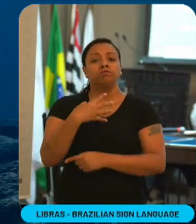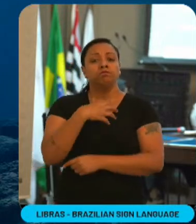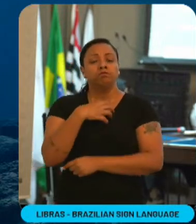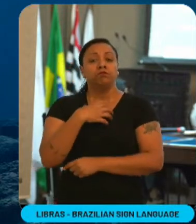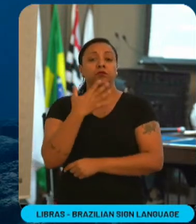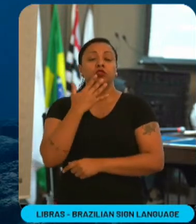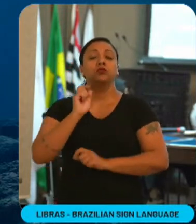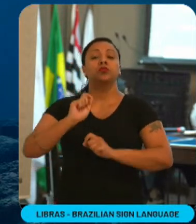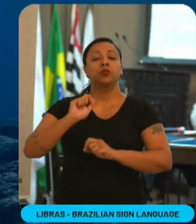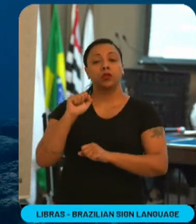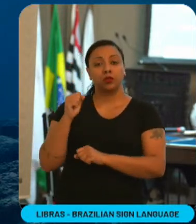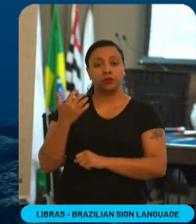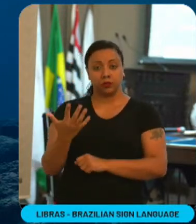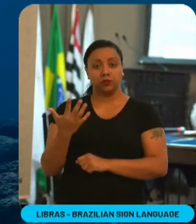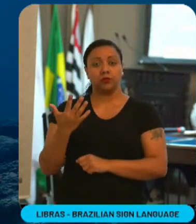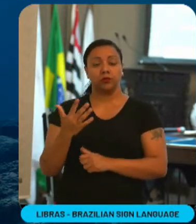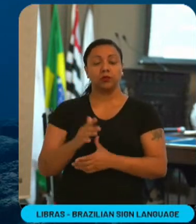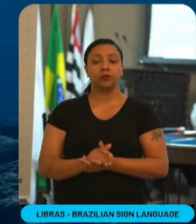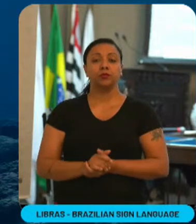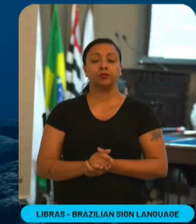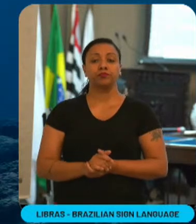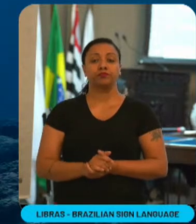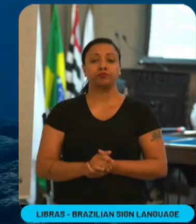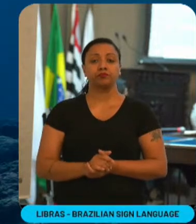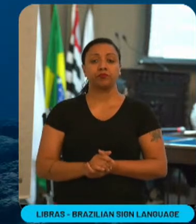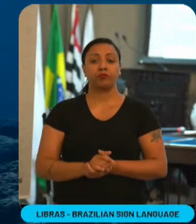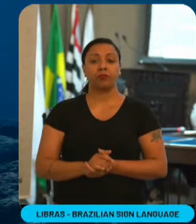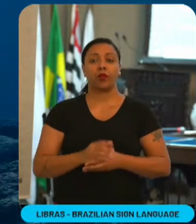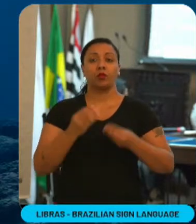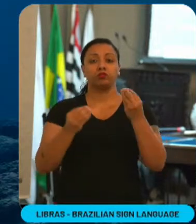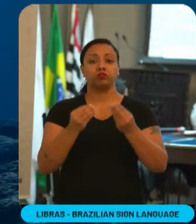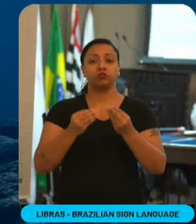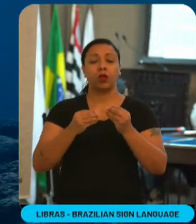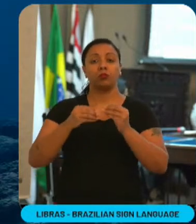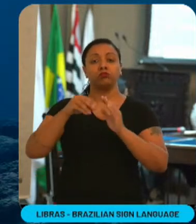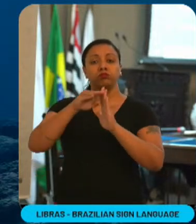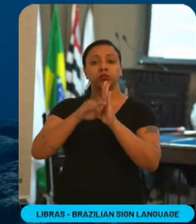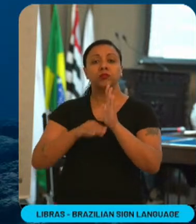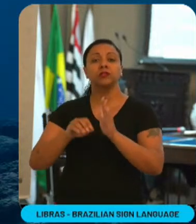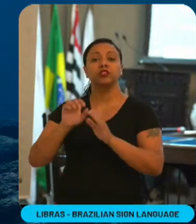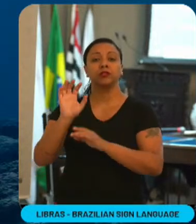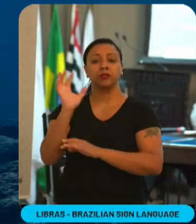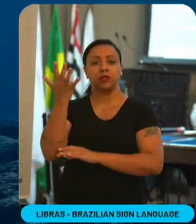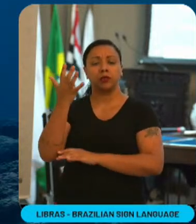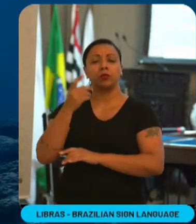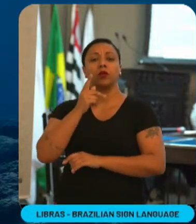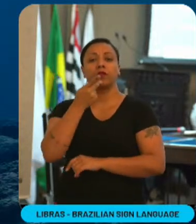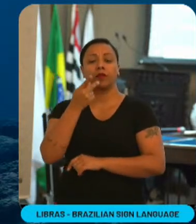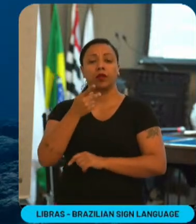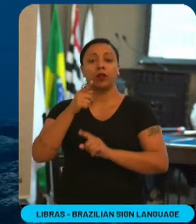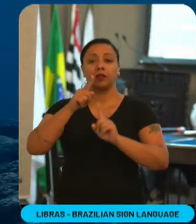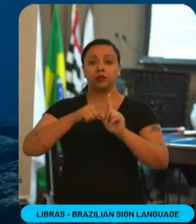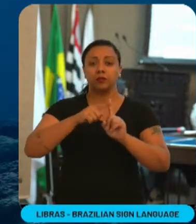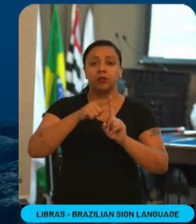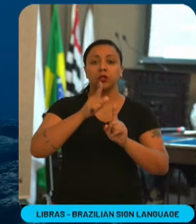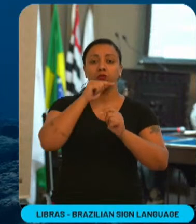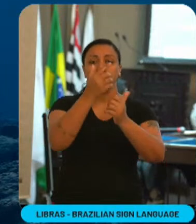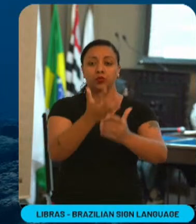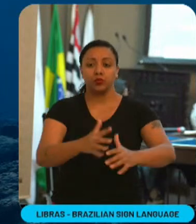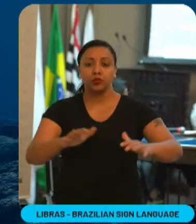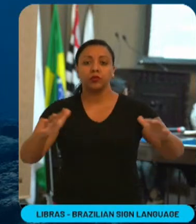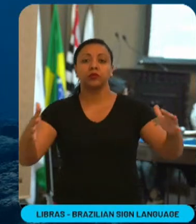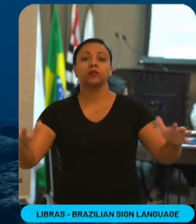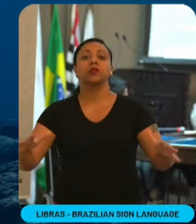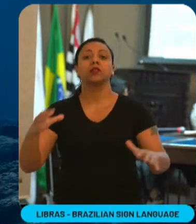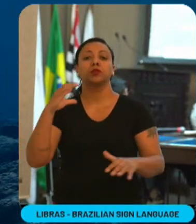these conditions of what is happening in terms of time scale, that is, like I said,